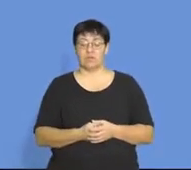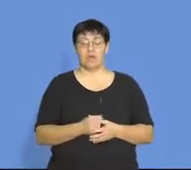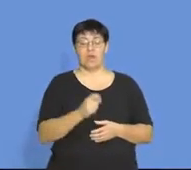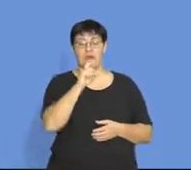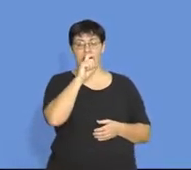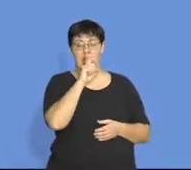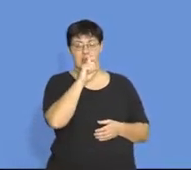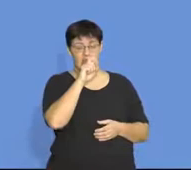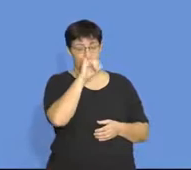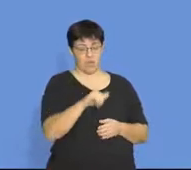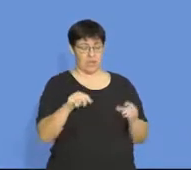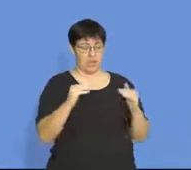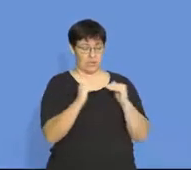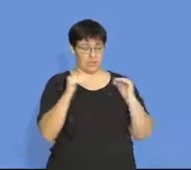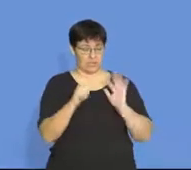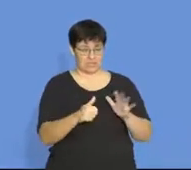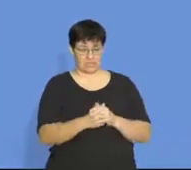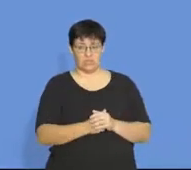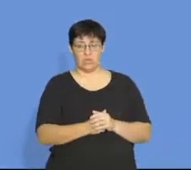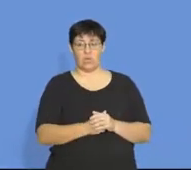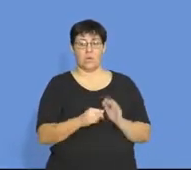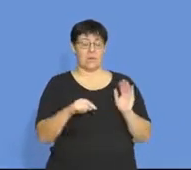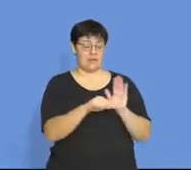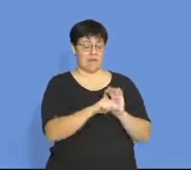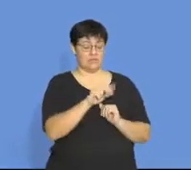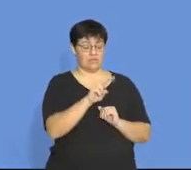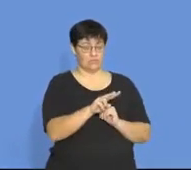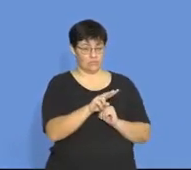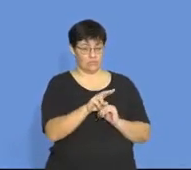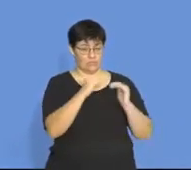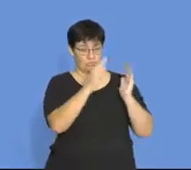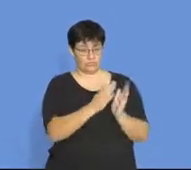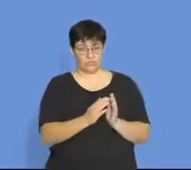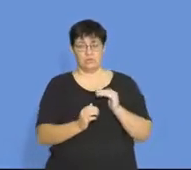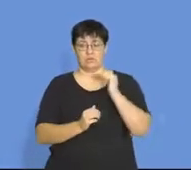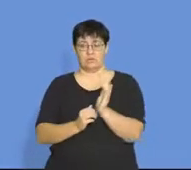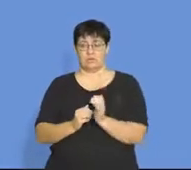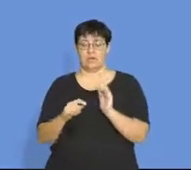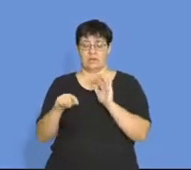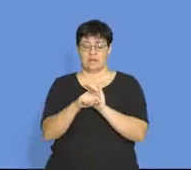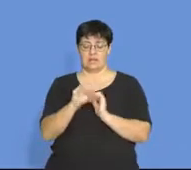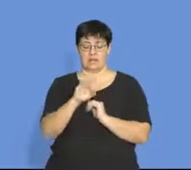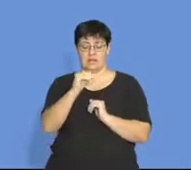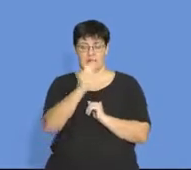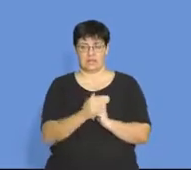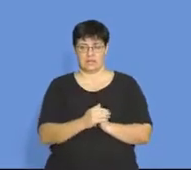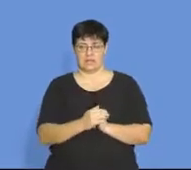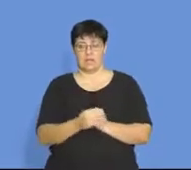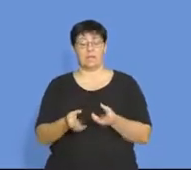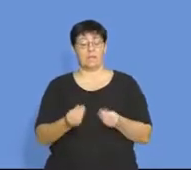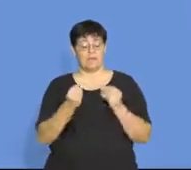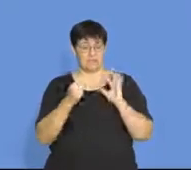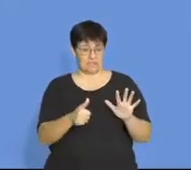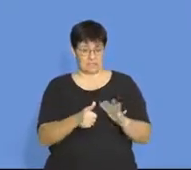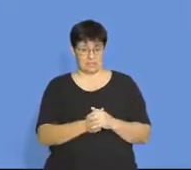one, it's x, y equal to 6. It means it's negative 2 multiplied by negative 3. This